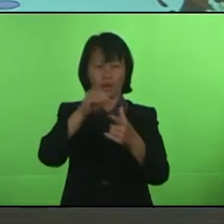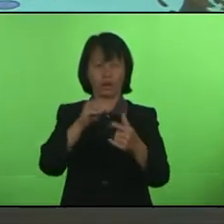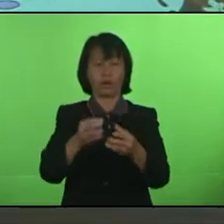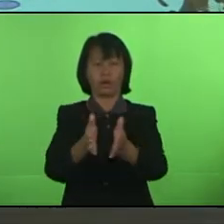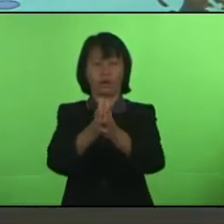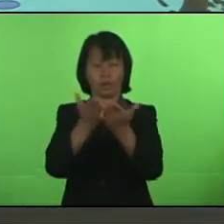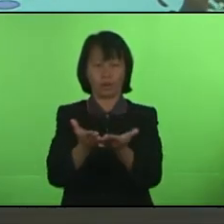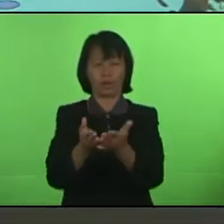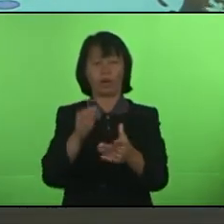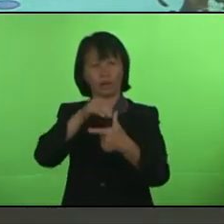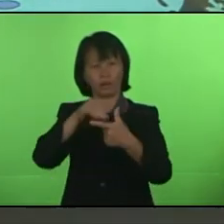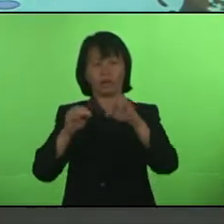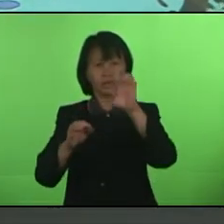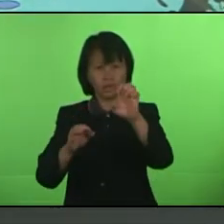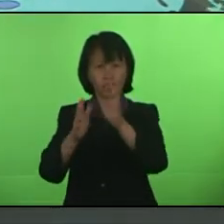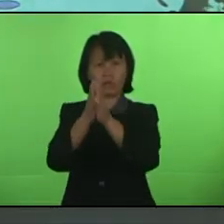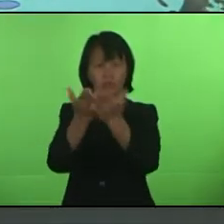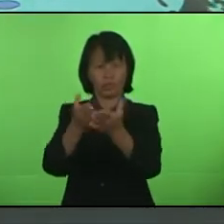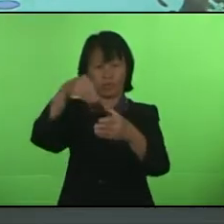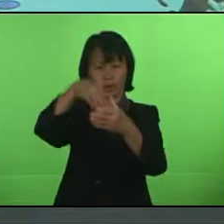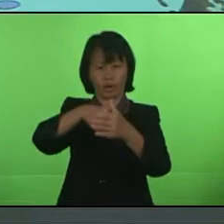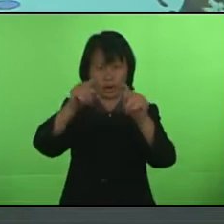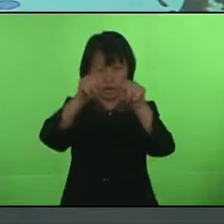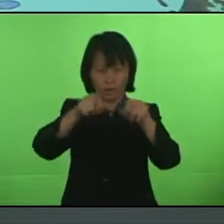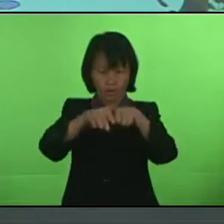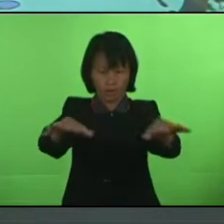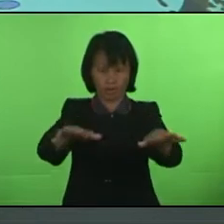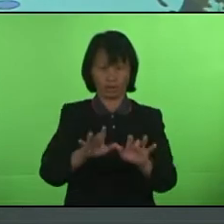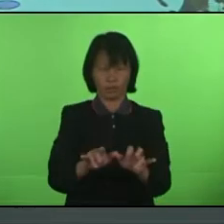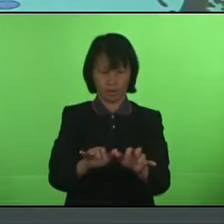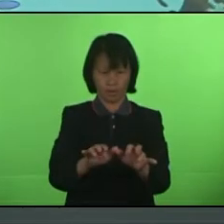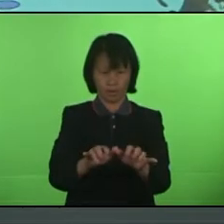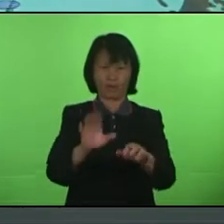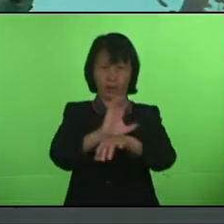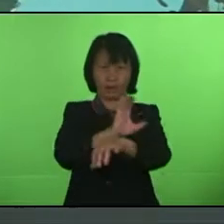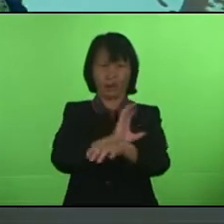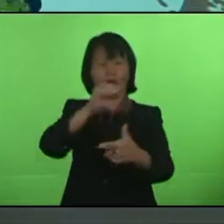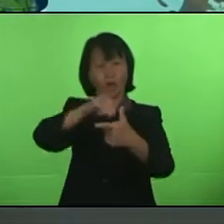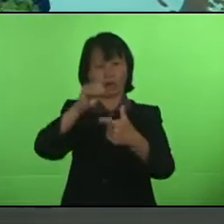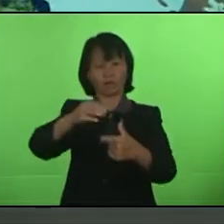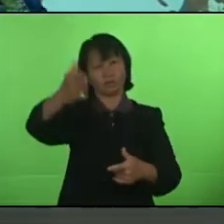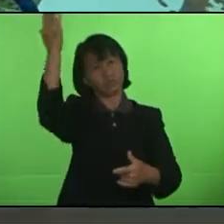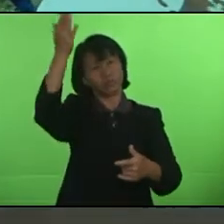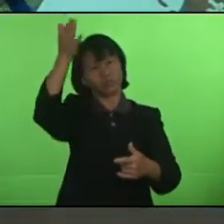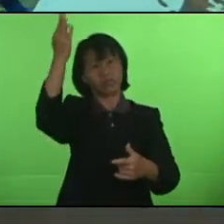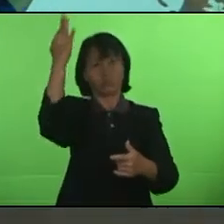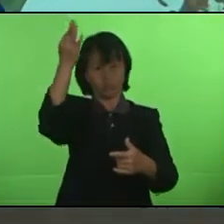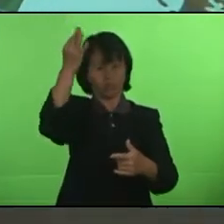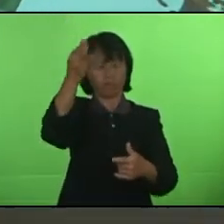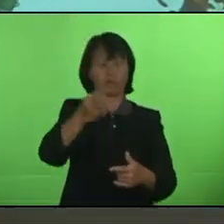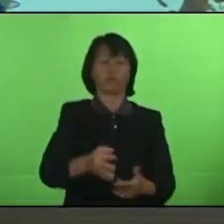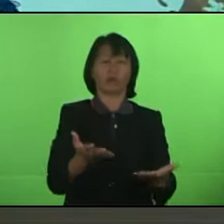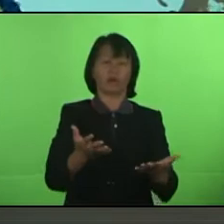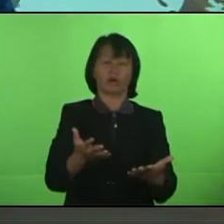the e-book that you get on the internet, on the online discussion forum. We have got CD-ROMs available for